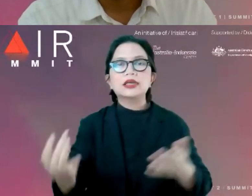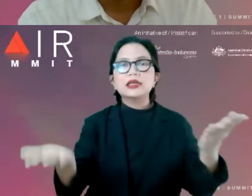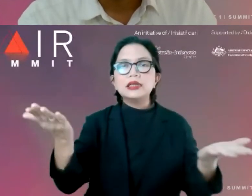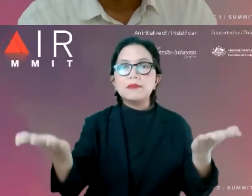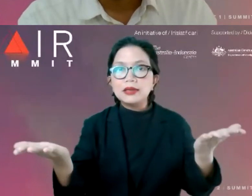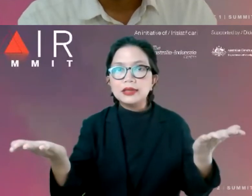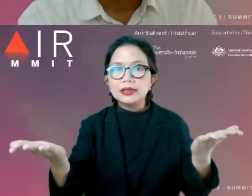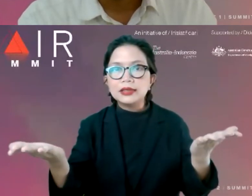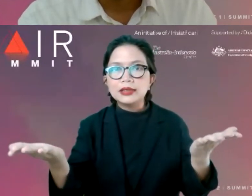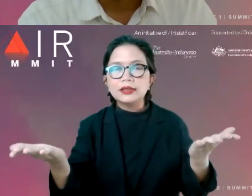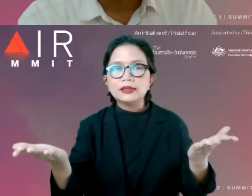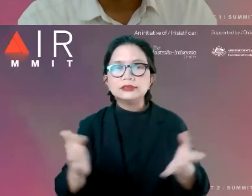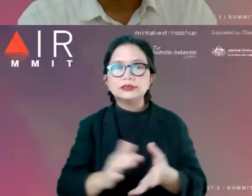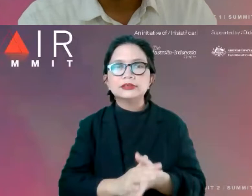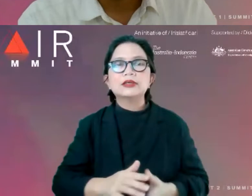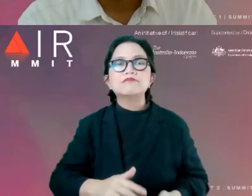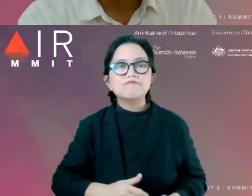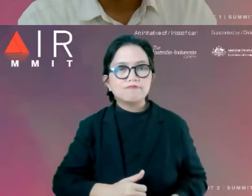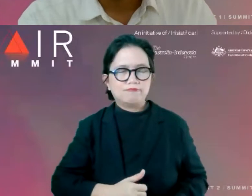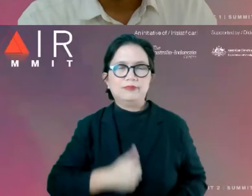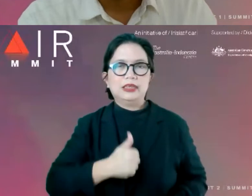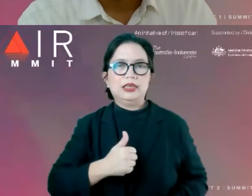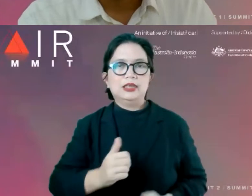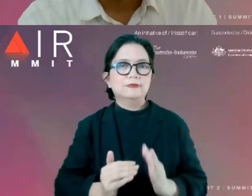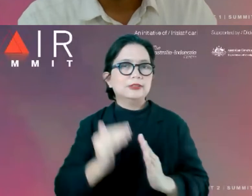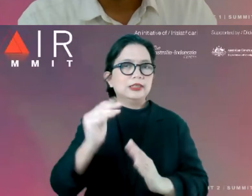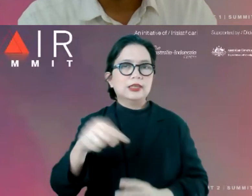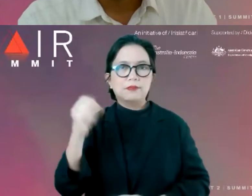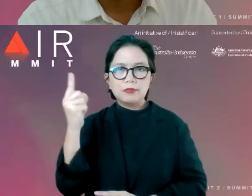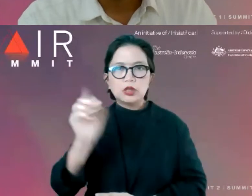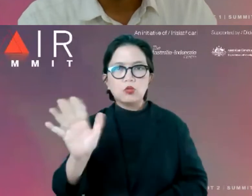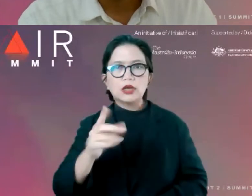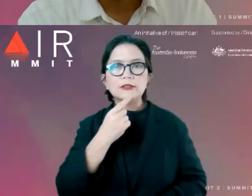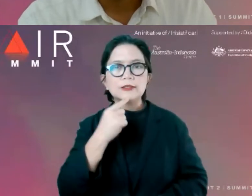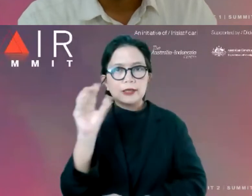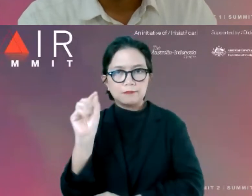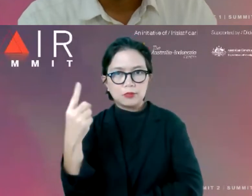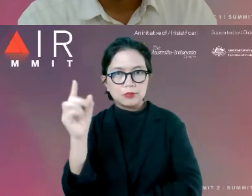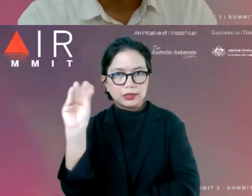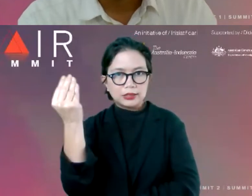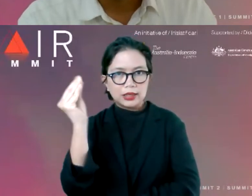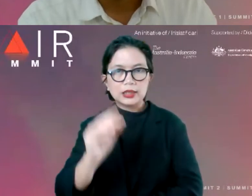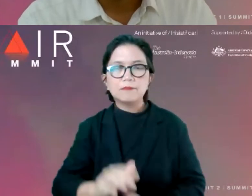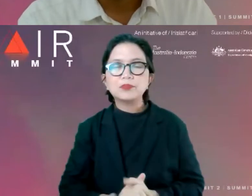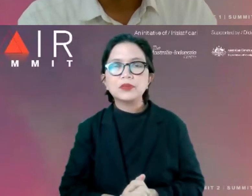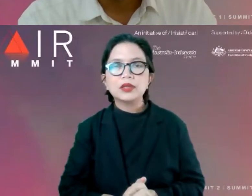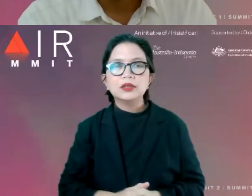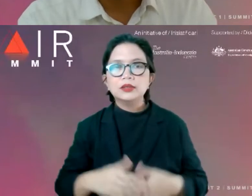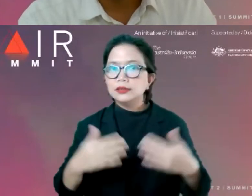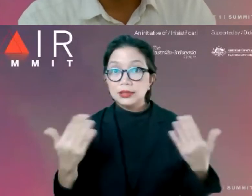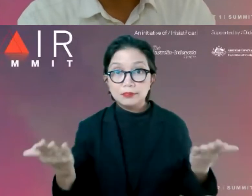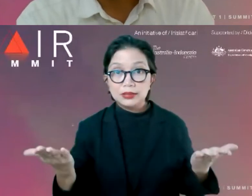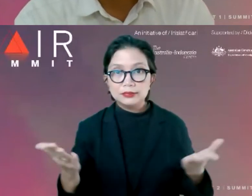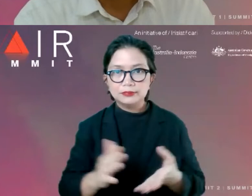not only in government in Makassar, it's also globally. We've had an unprecedented global social media